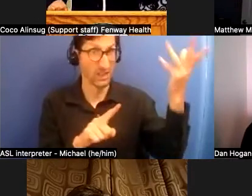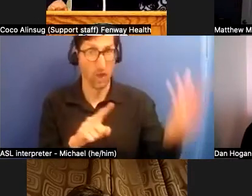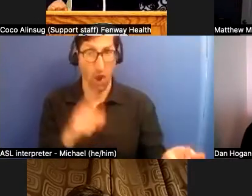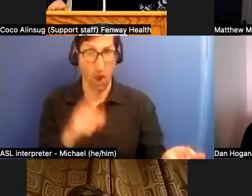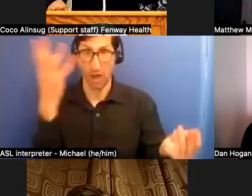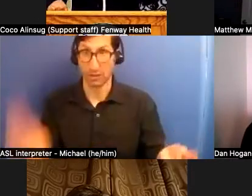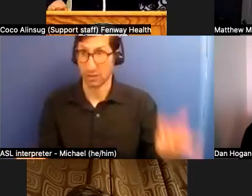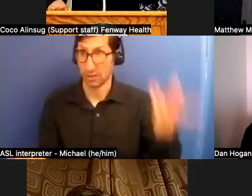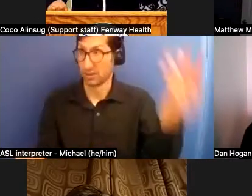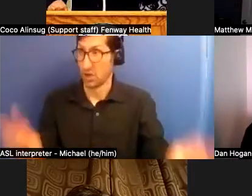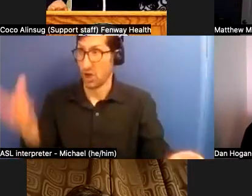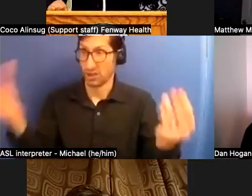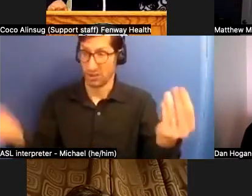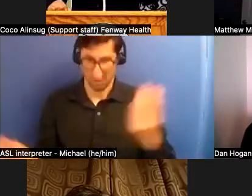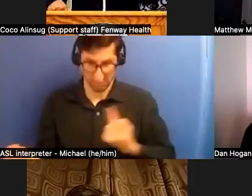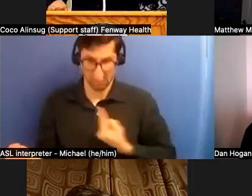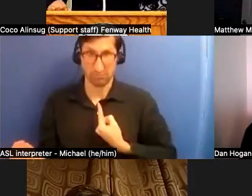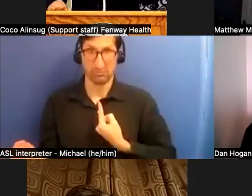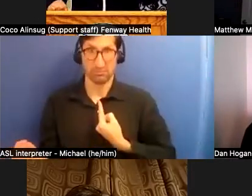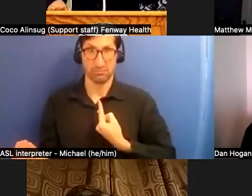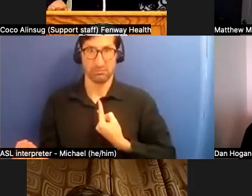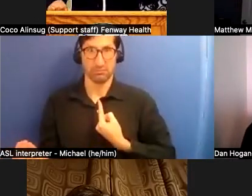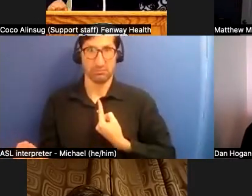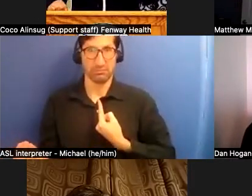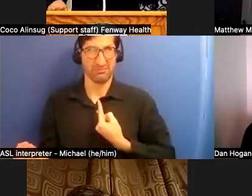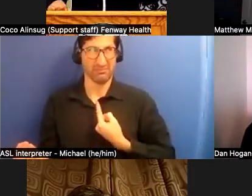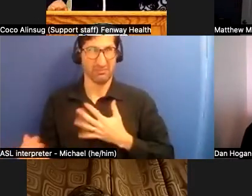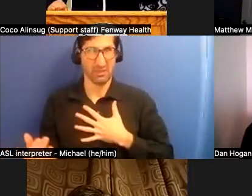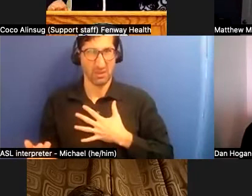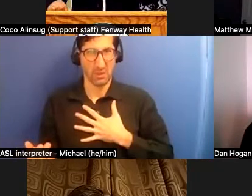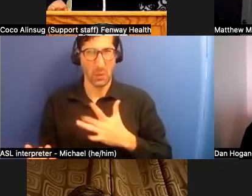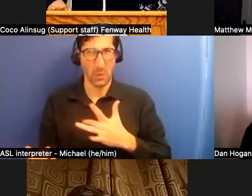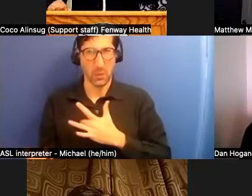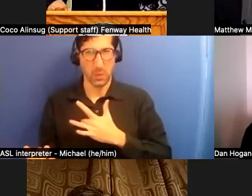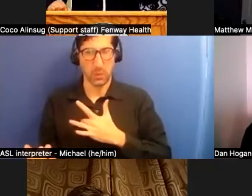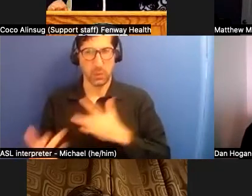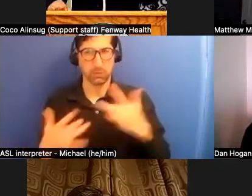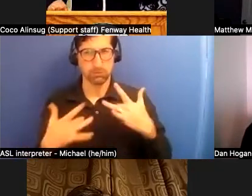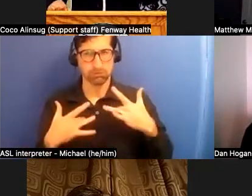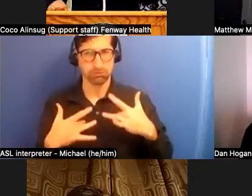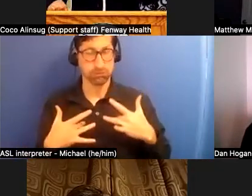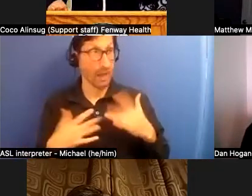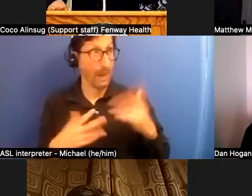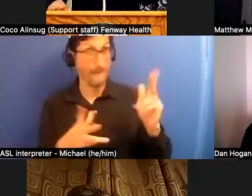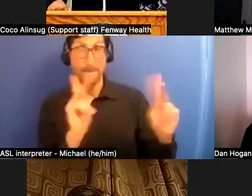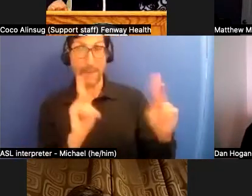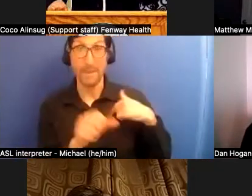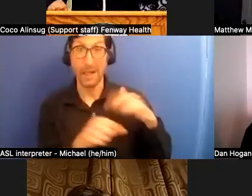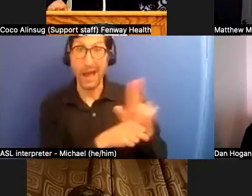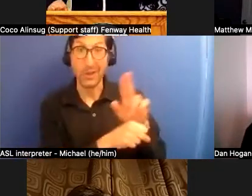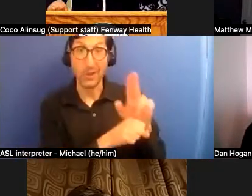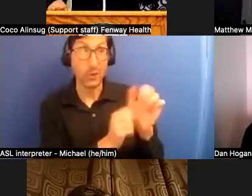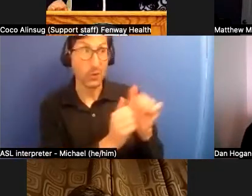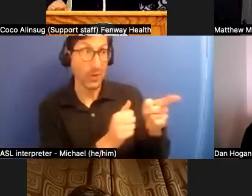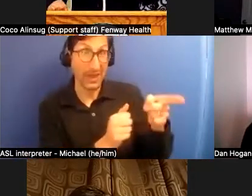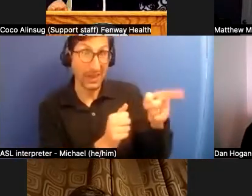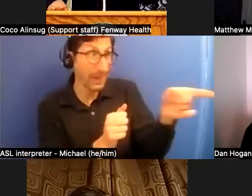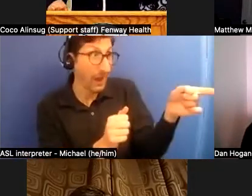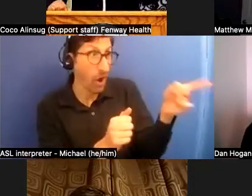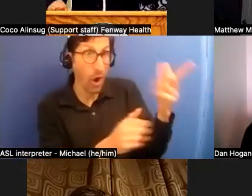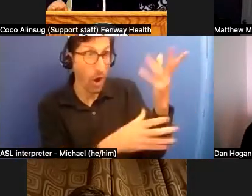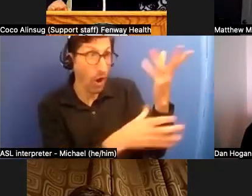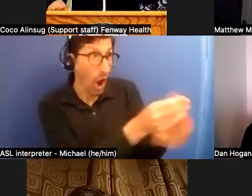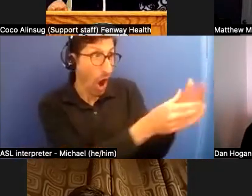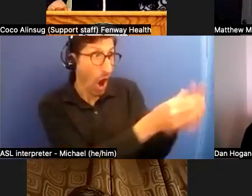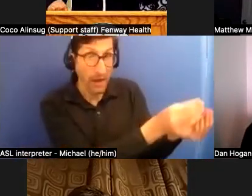a depressing hill to stand on, knowing that everybody that I use drugs with is no longer with us. And actually the last person from my group